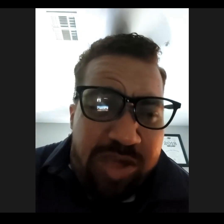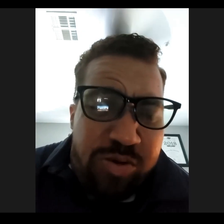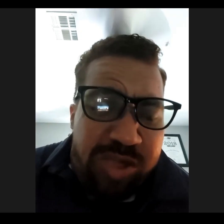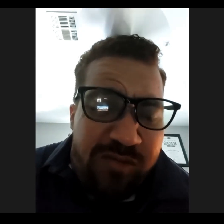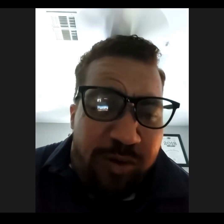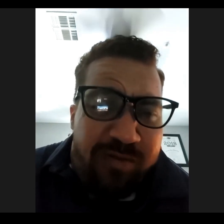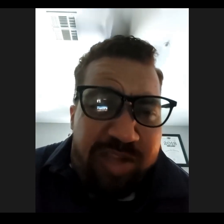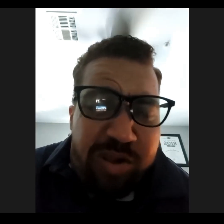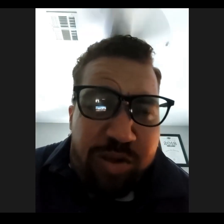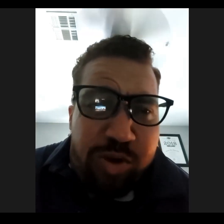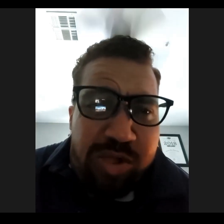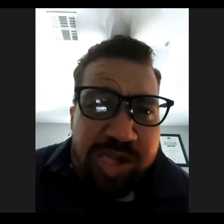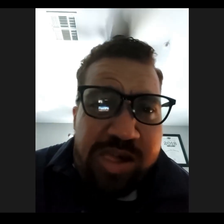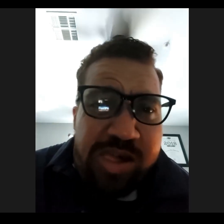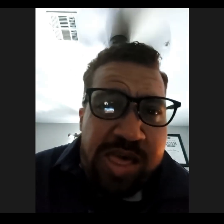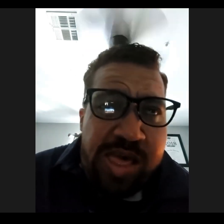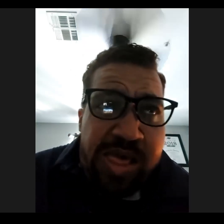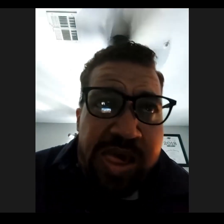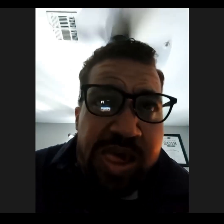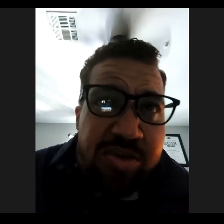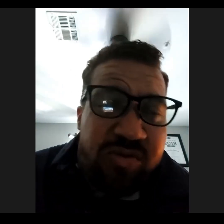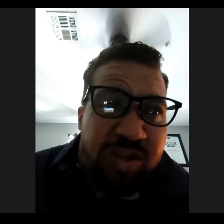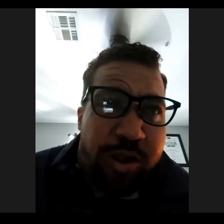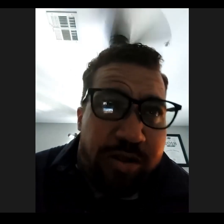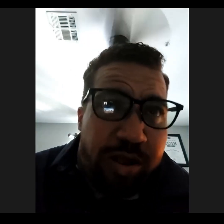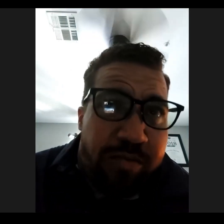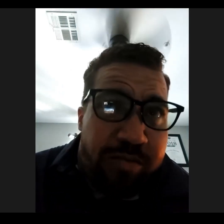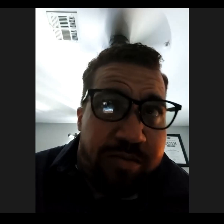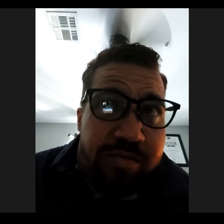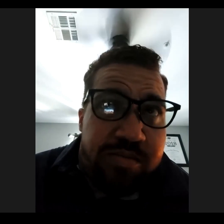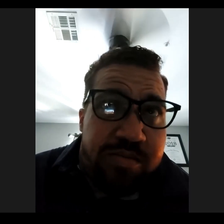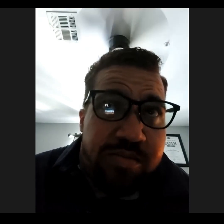there and you get involved in the community and you